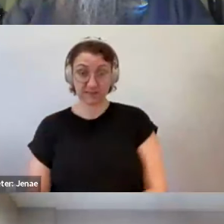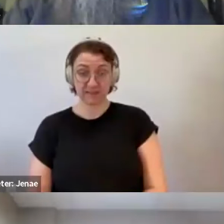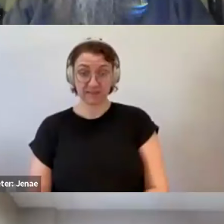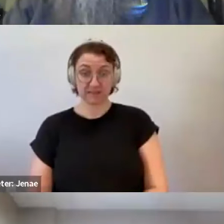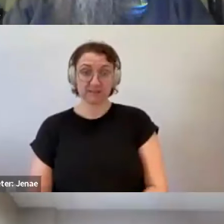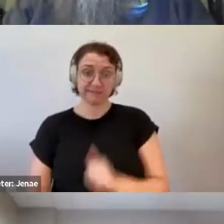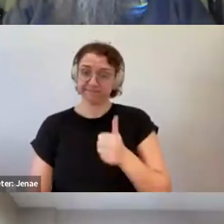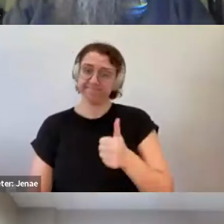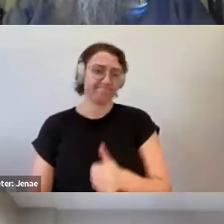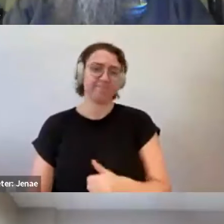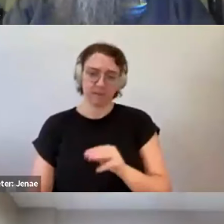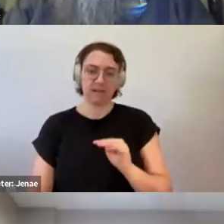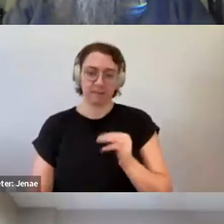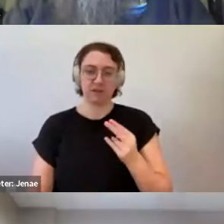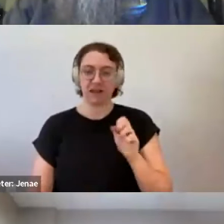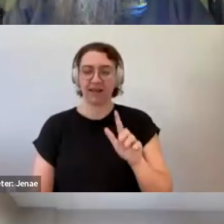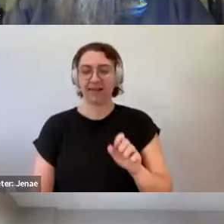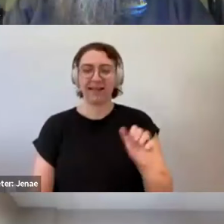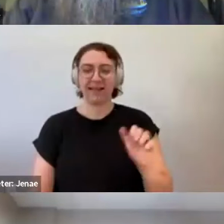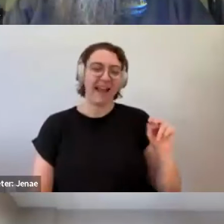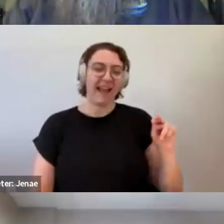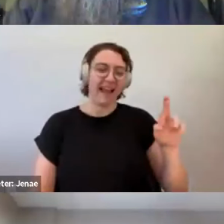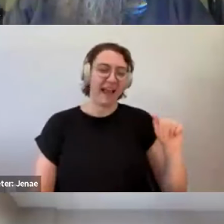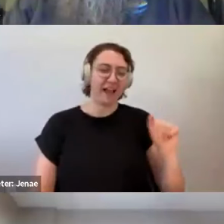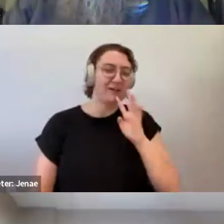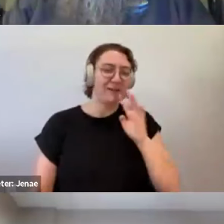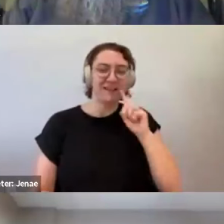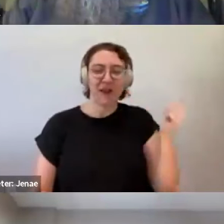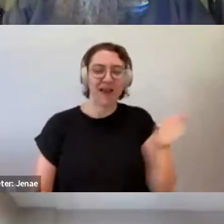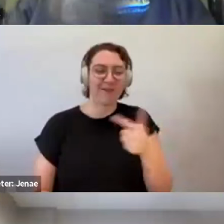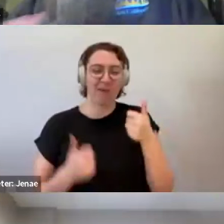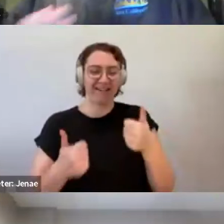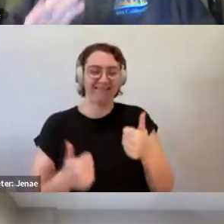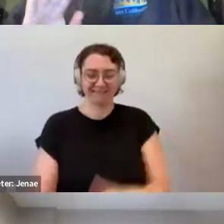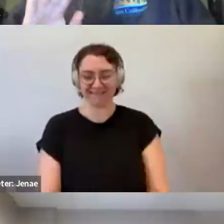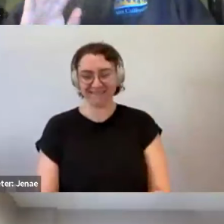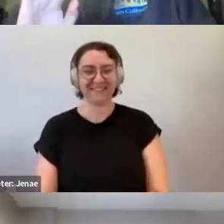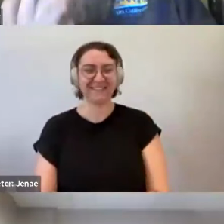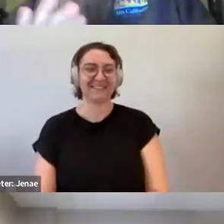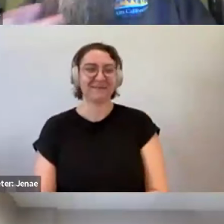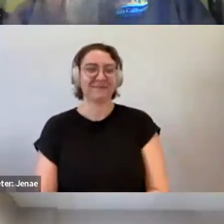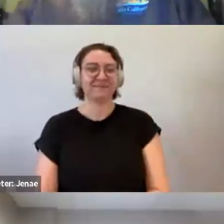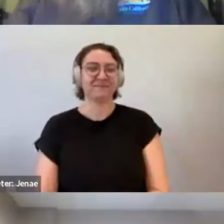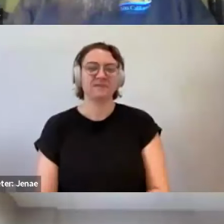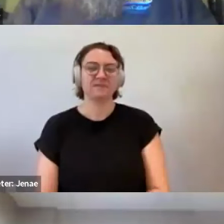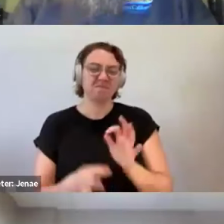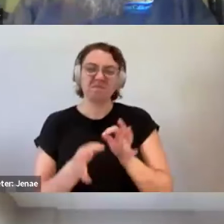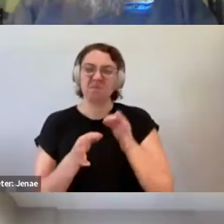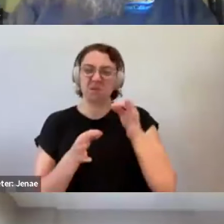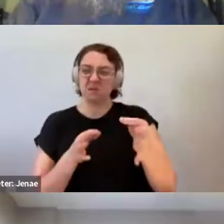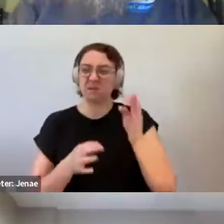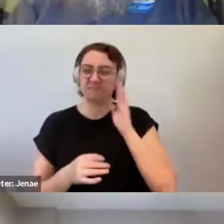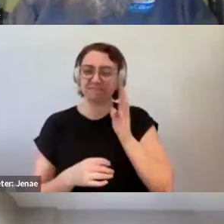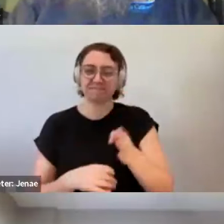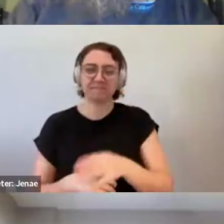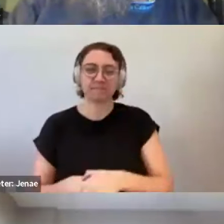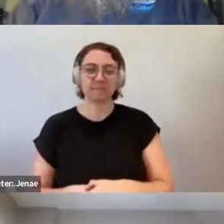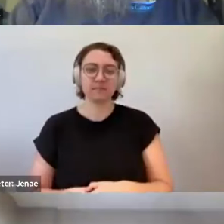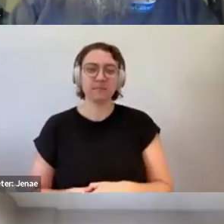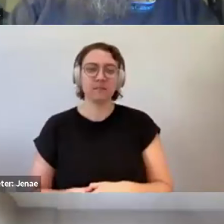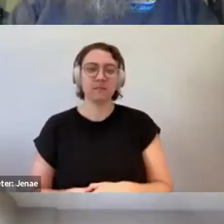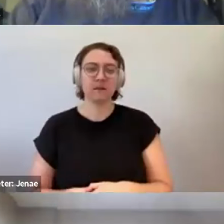Right on. Okay, Michelle. Andrea speaks for everyone. We're good to go. Let's postpone that one a little bit. I do want to just jump over